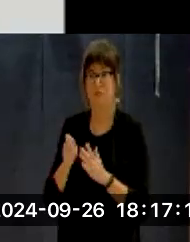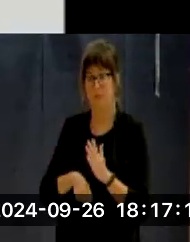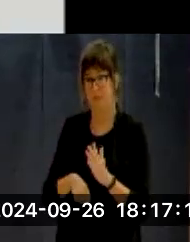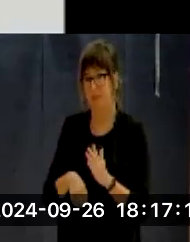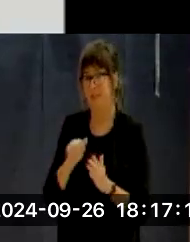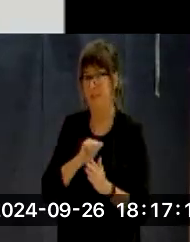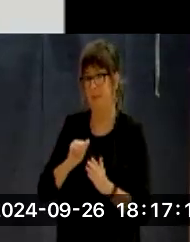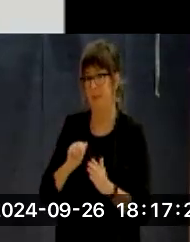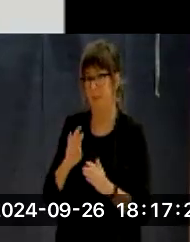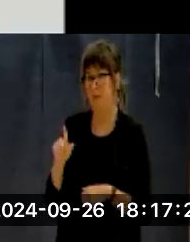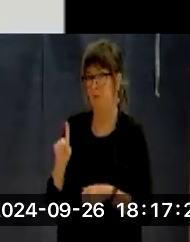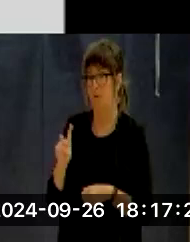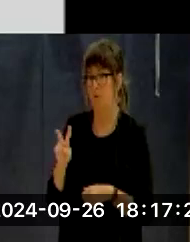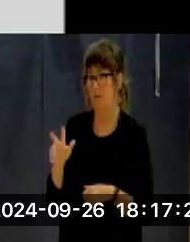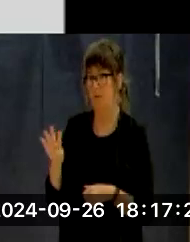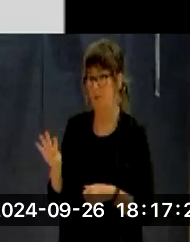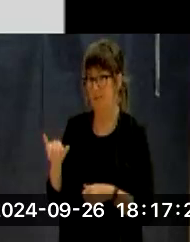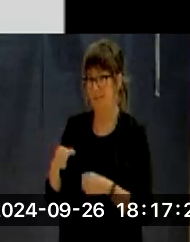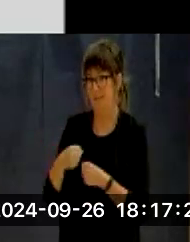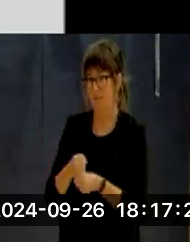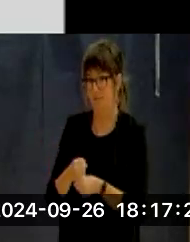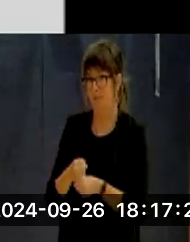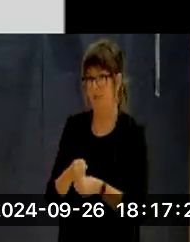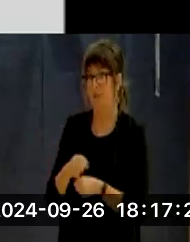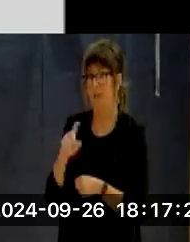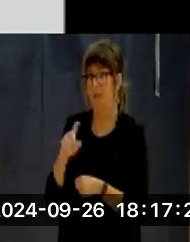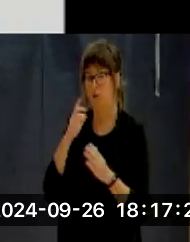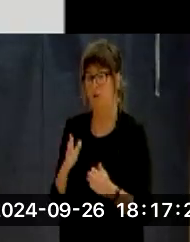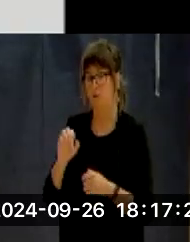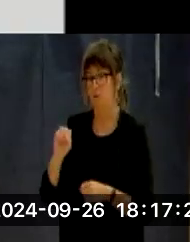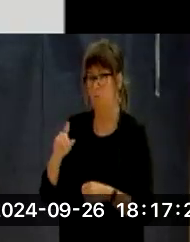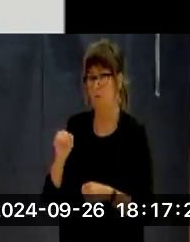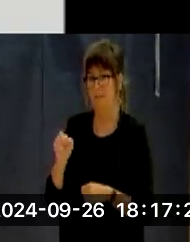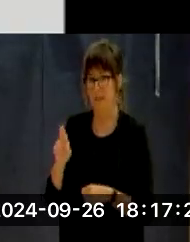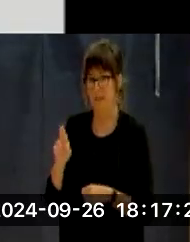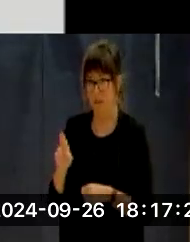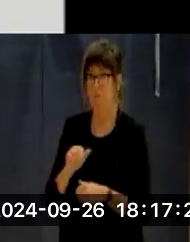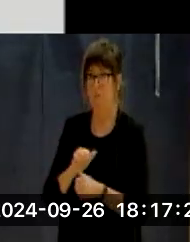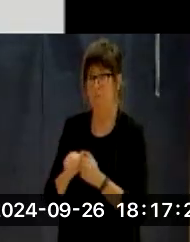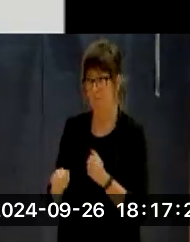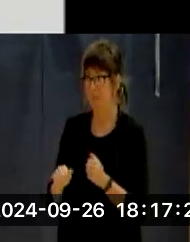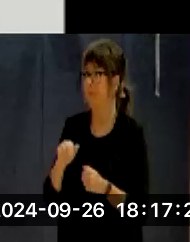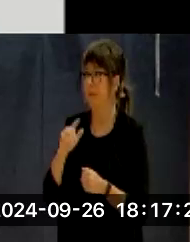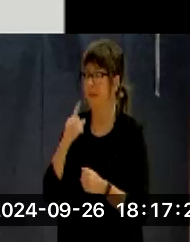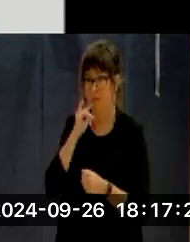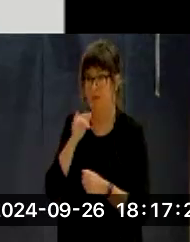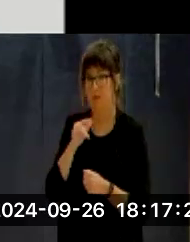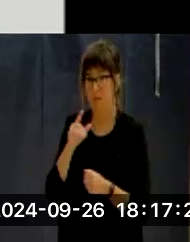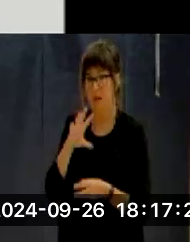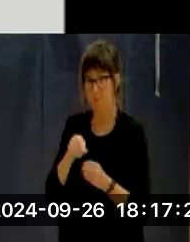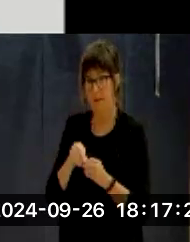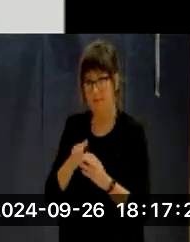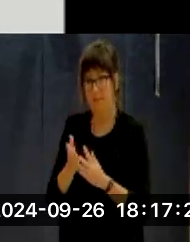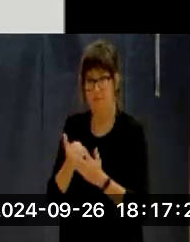Bill 1234 of that year, signed by Governor Arnold Schwarzenegger, enacting California's comprehensive hate crime